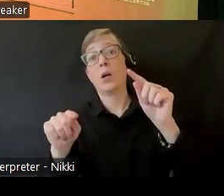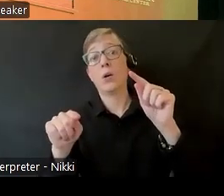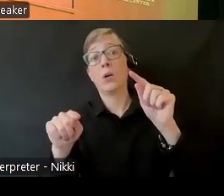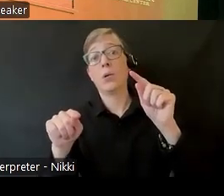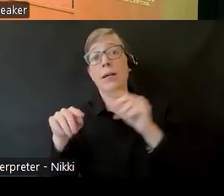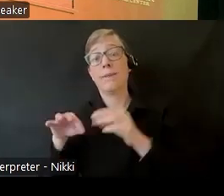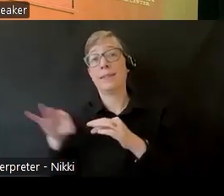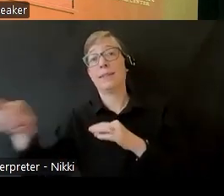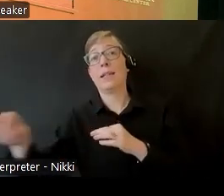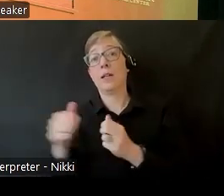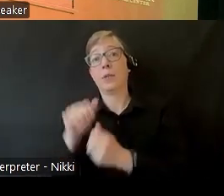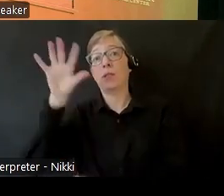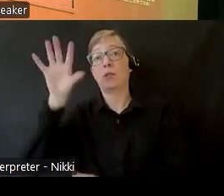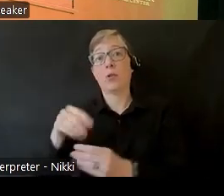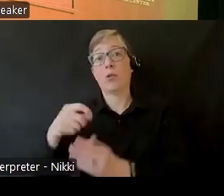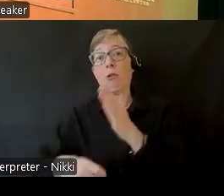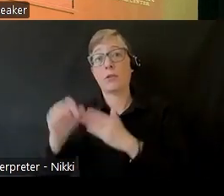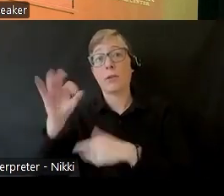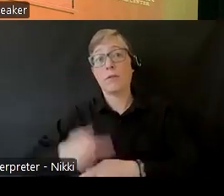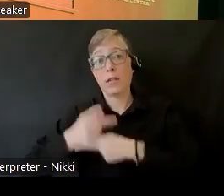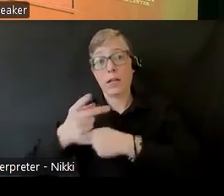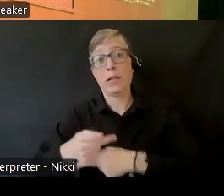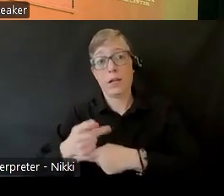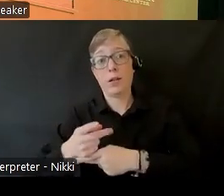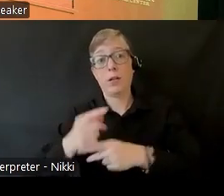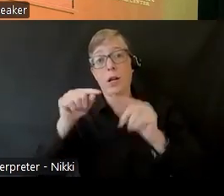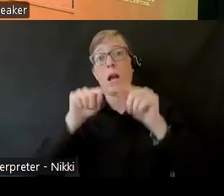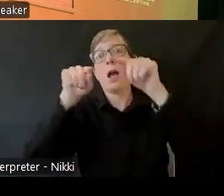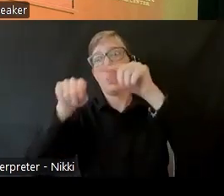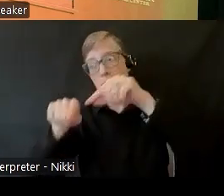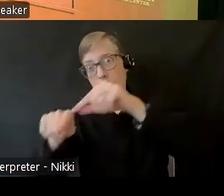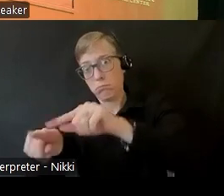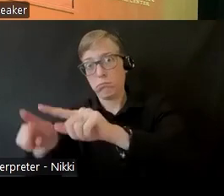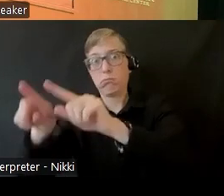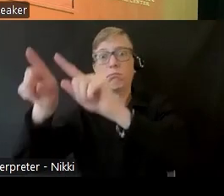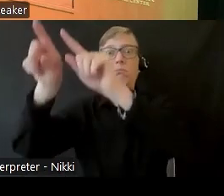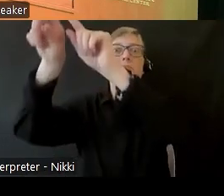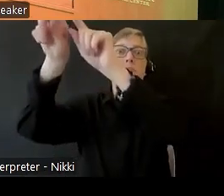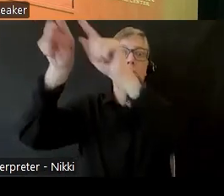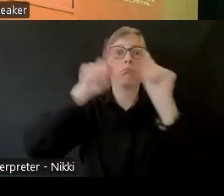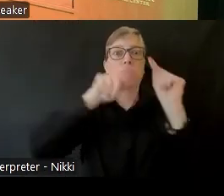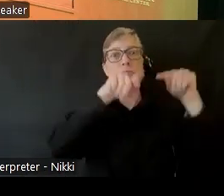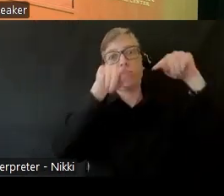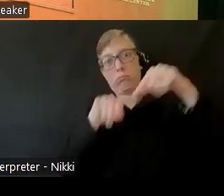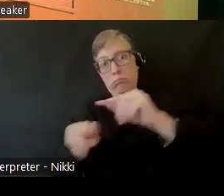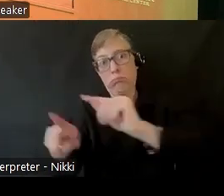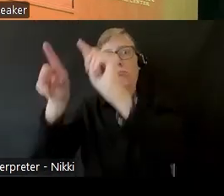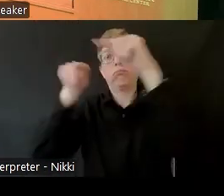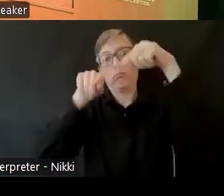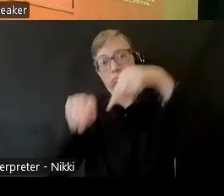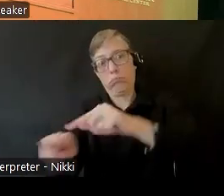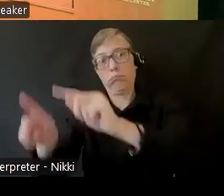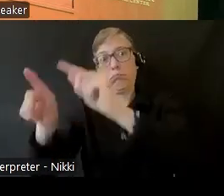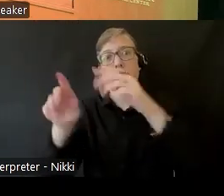and then it subsequently follows, right? And then when it goes back up, total cost of care goes back up as well. So there seems to be a slight